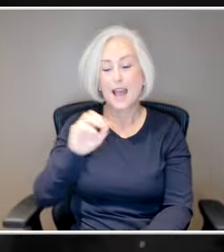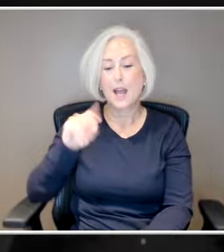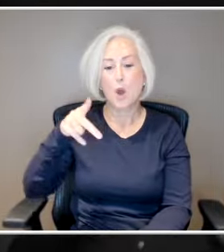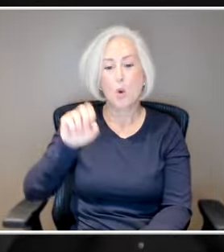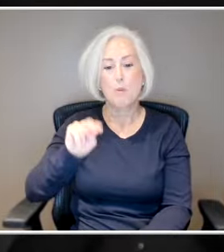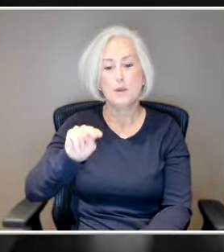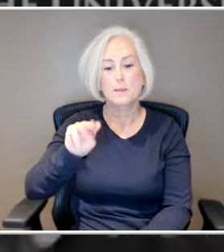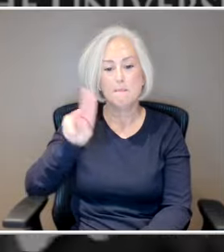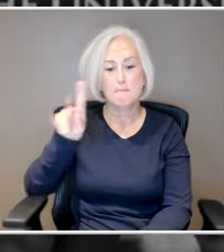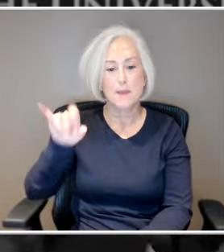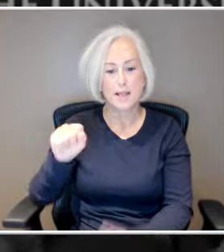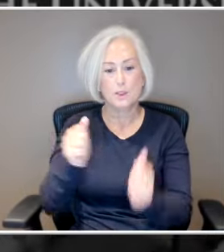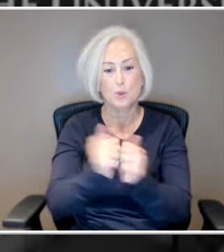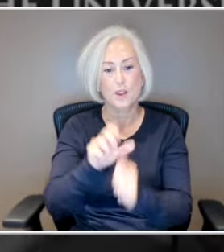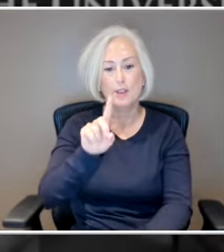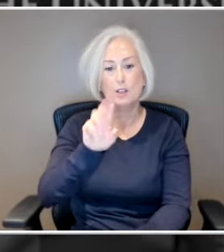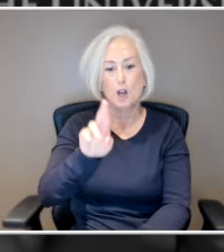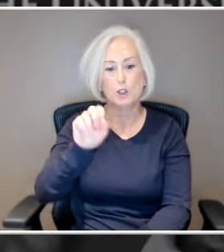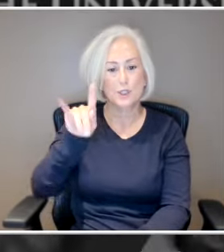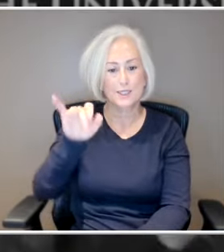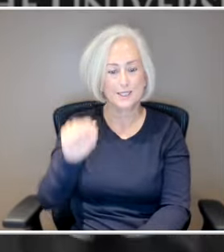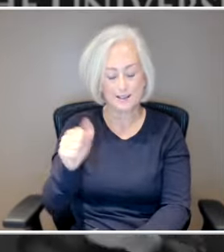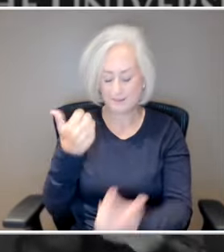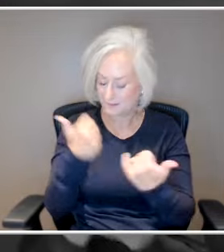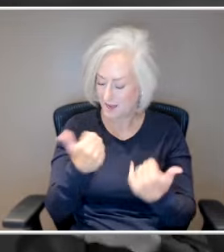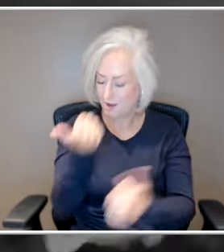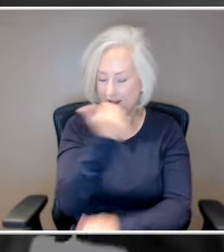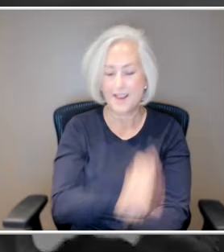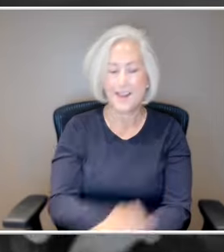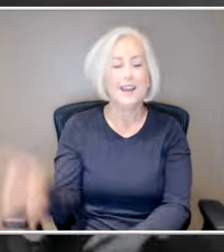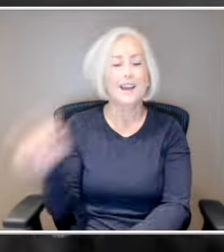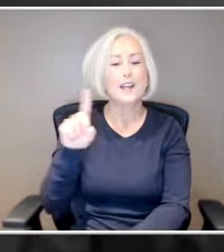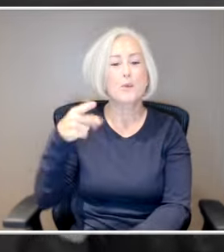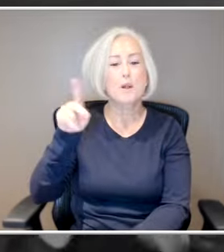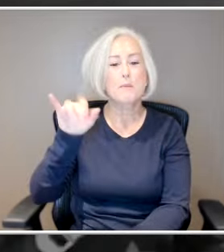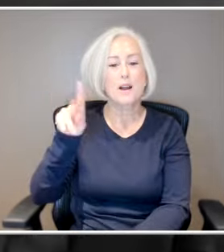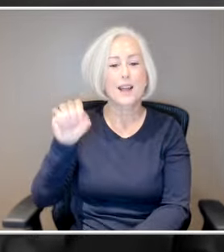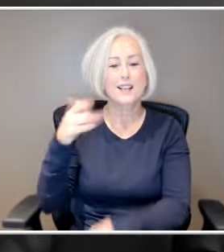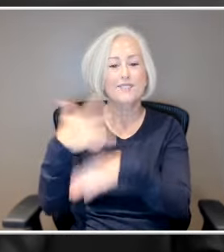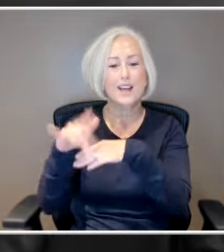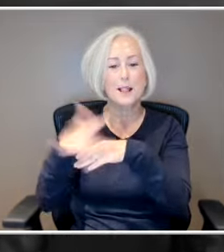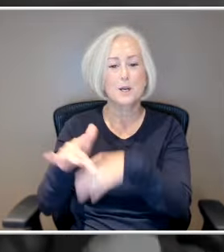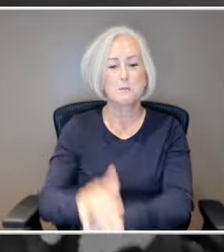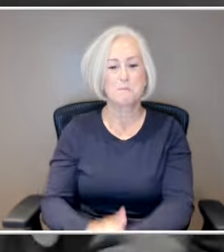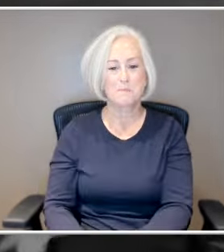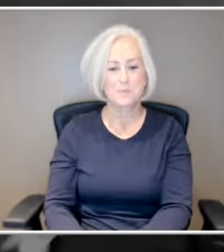with Dr. Stein's podcast. Now, everywhere podcasts are available.